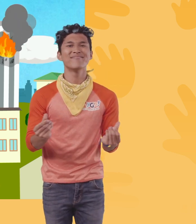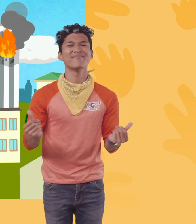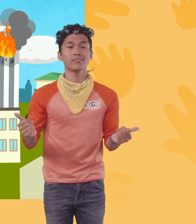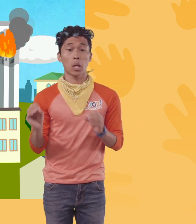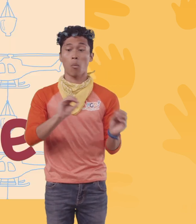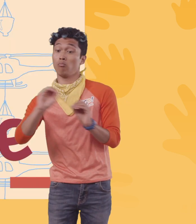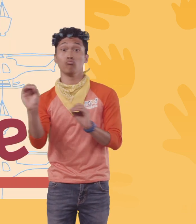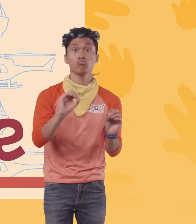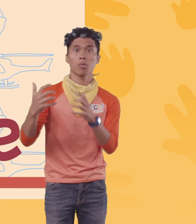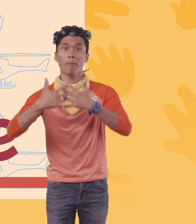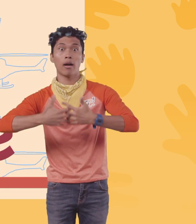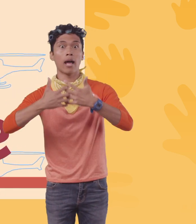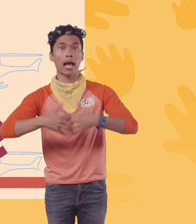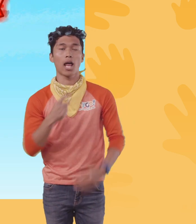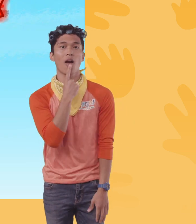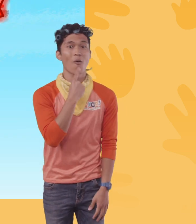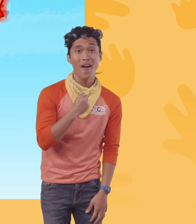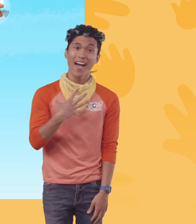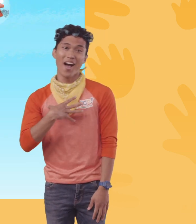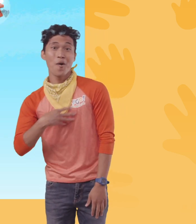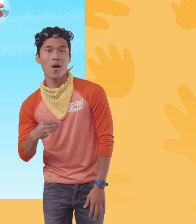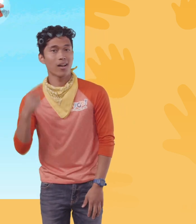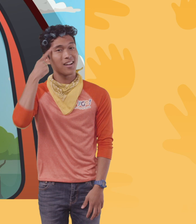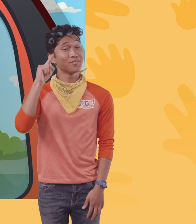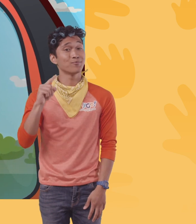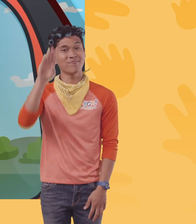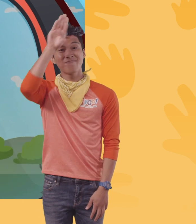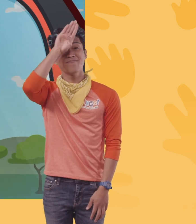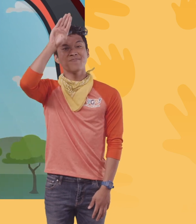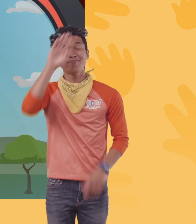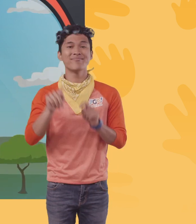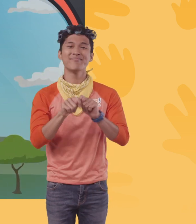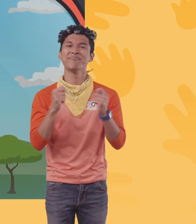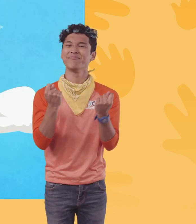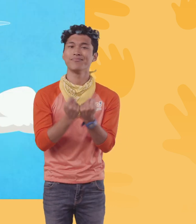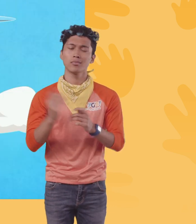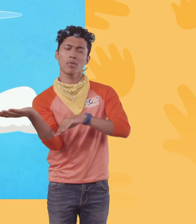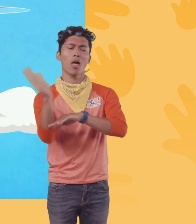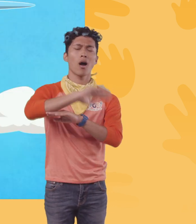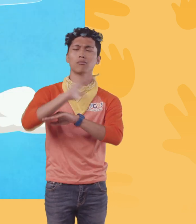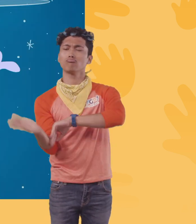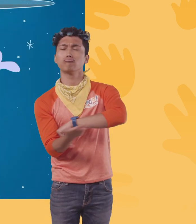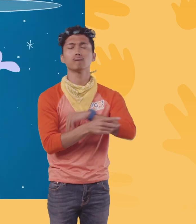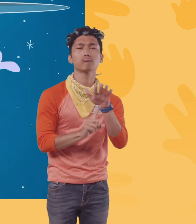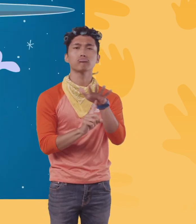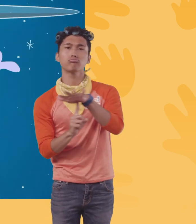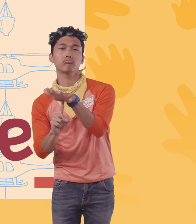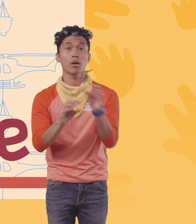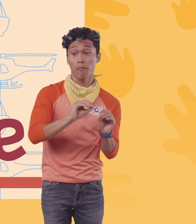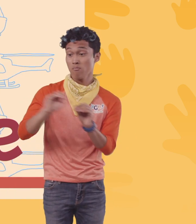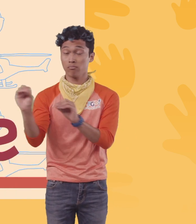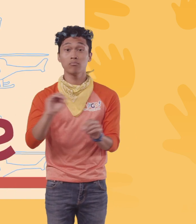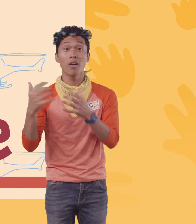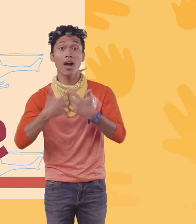those fires out. Transport machines, red and white, for the firefighting team, flying day and night. It's